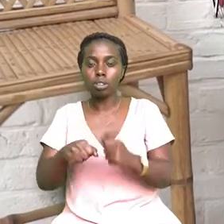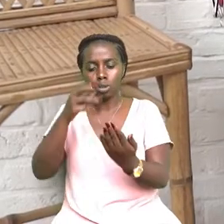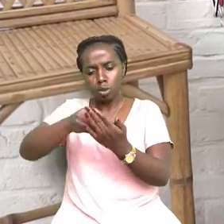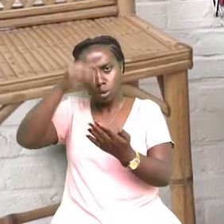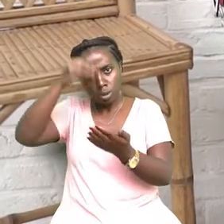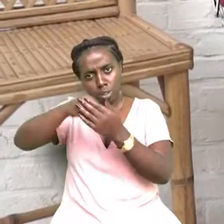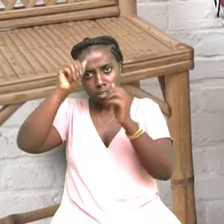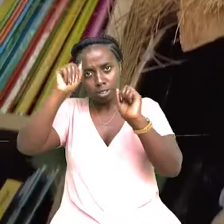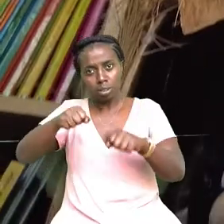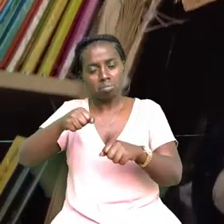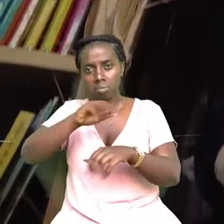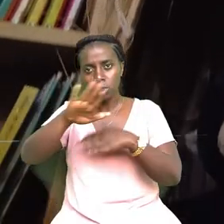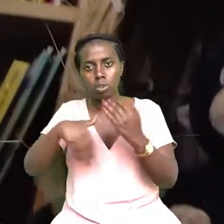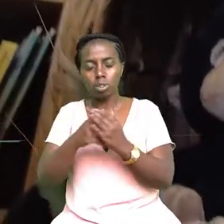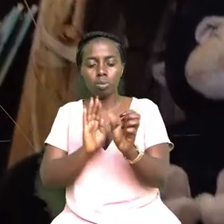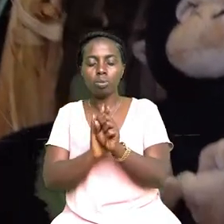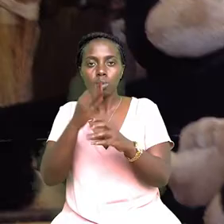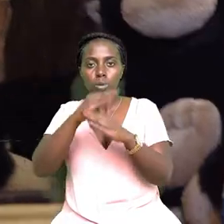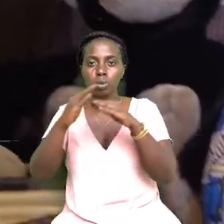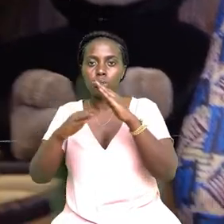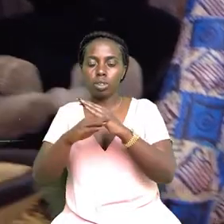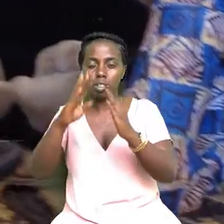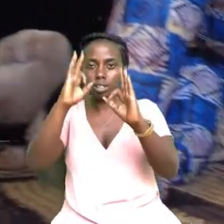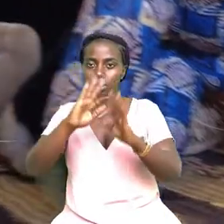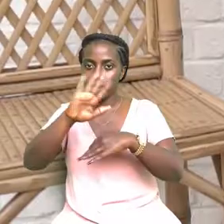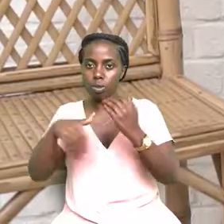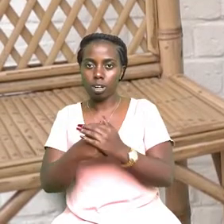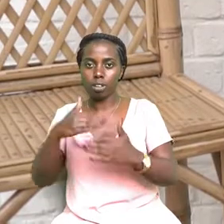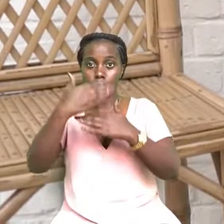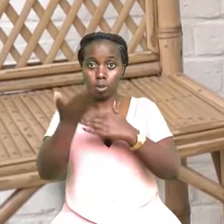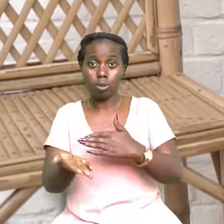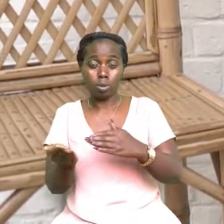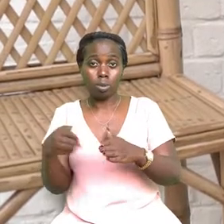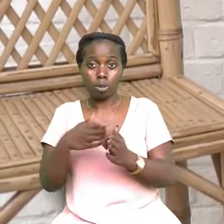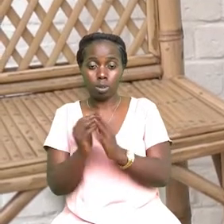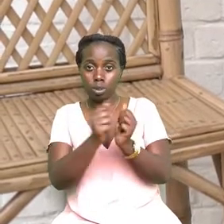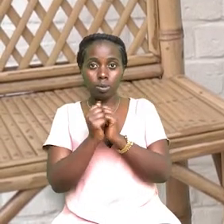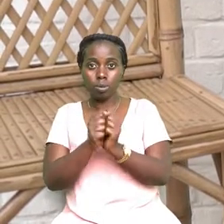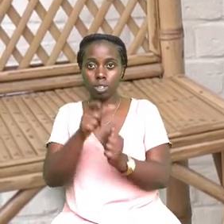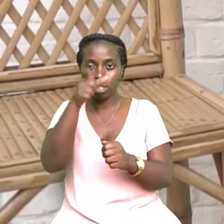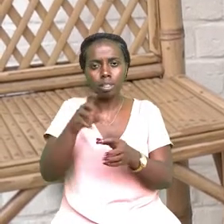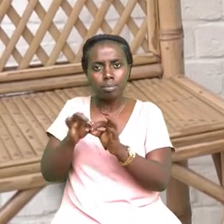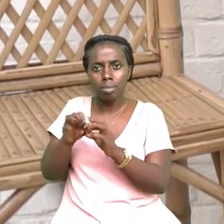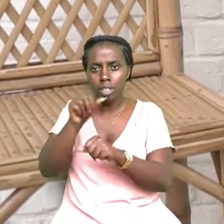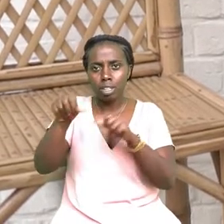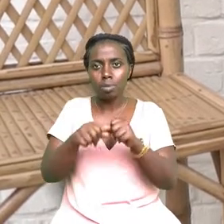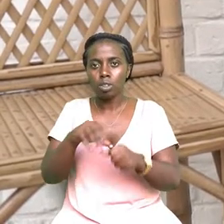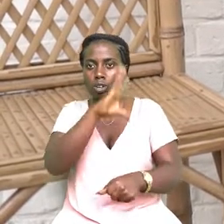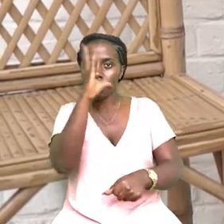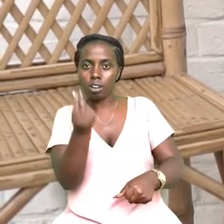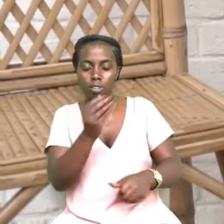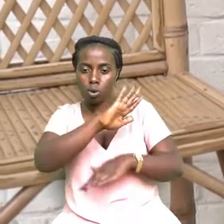own country and the beauty of Rwanda. After this suitcase will circulate with preservation of the African